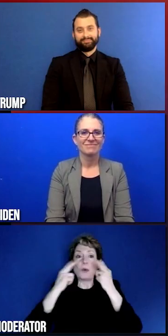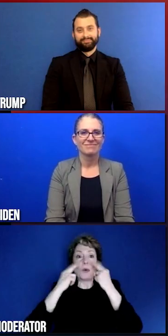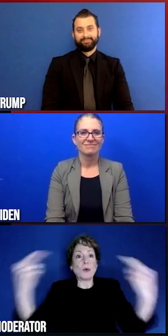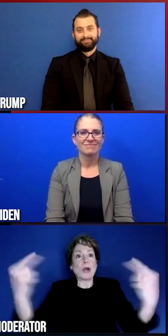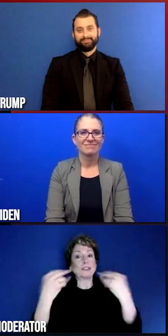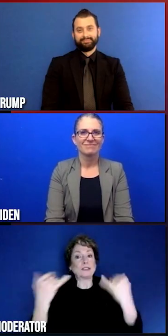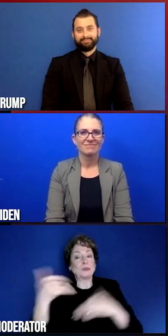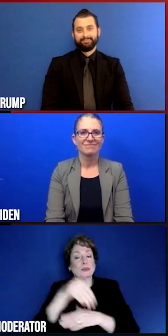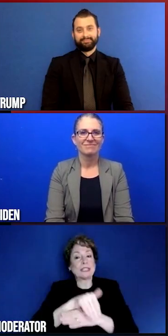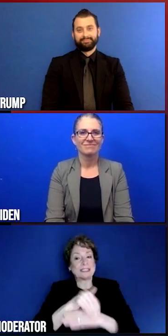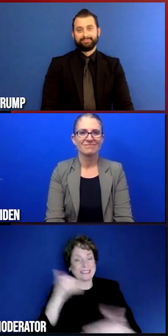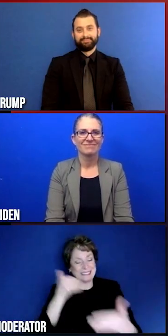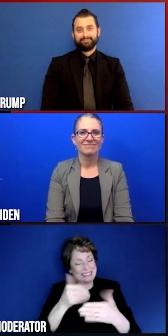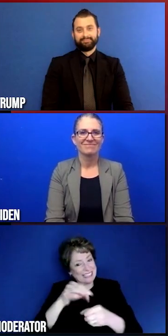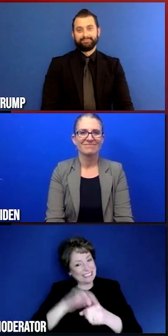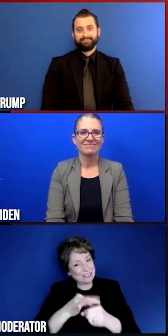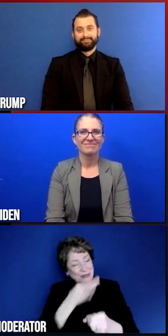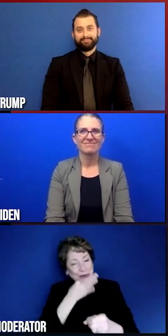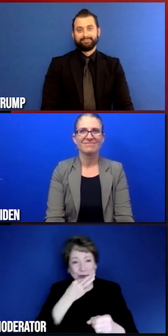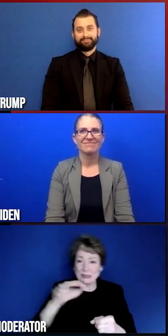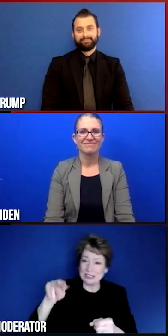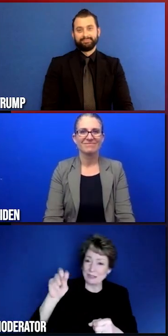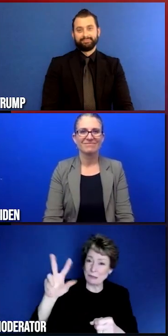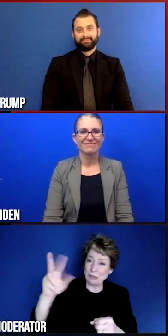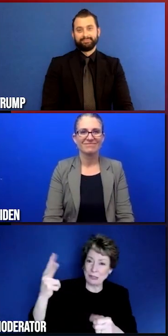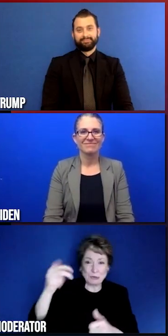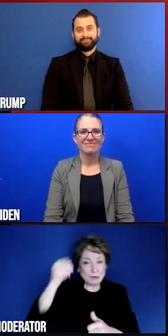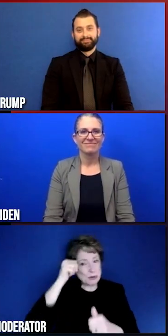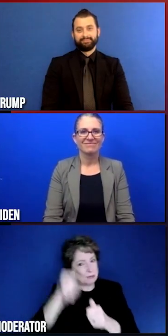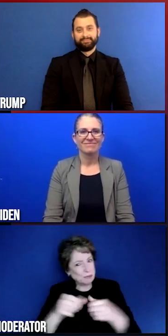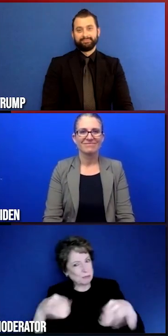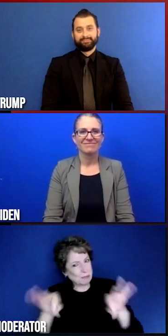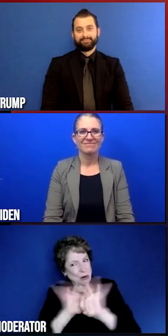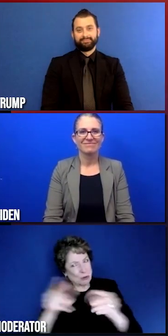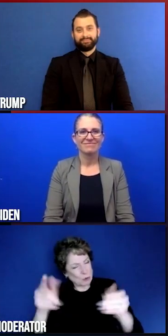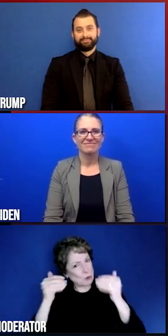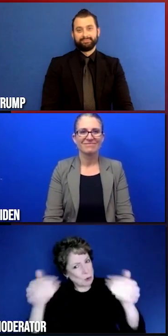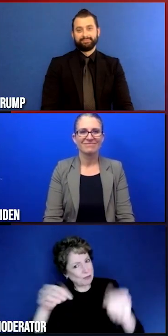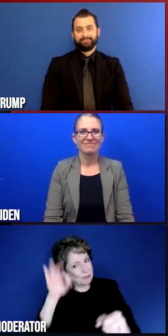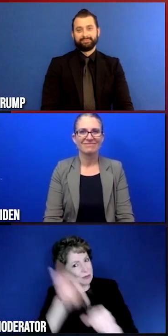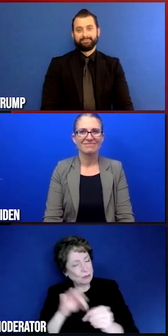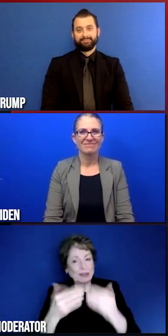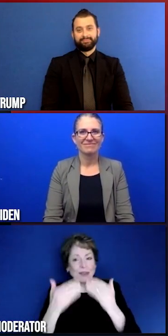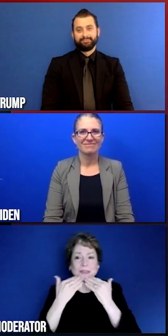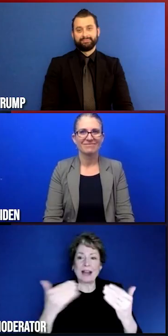Don't forget to vote. Thank you, everyone, and have a great night. Thank you.